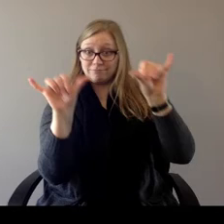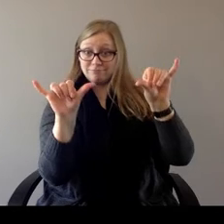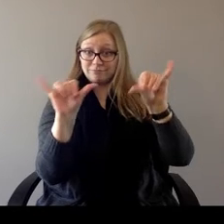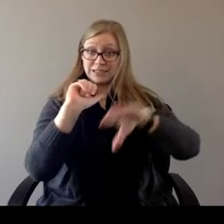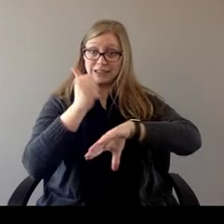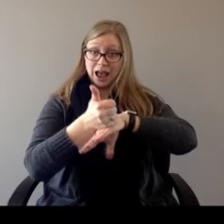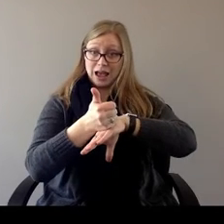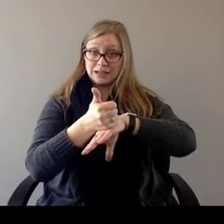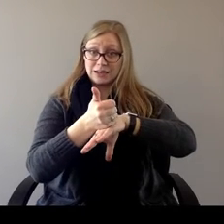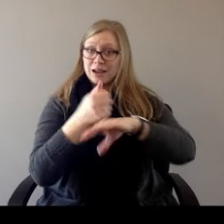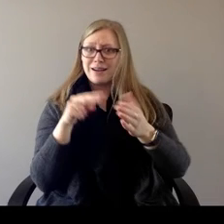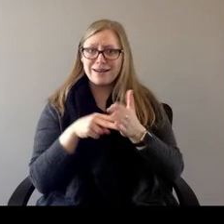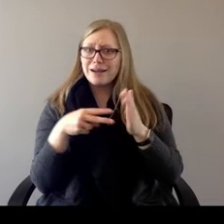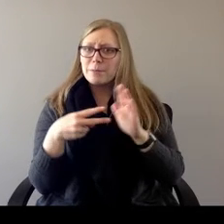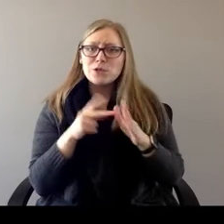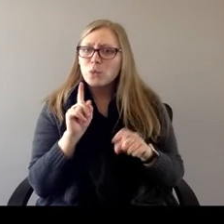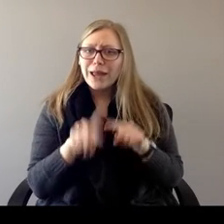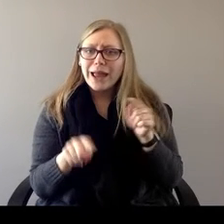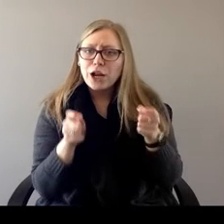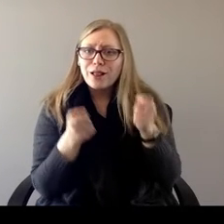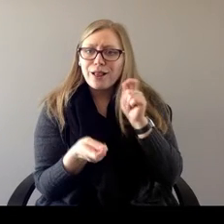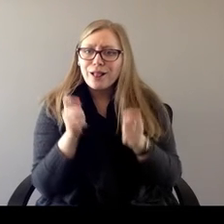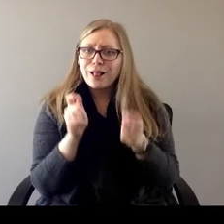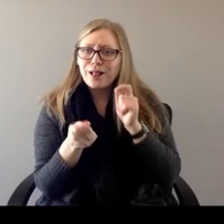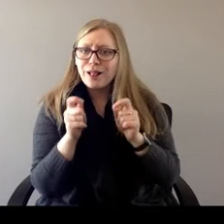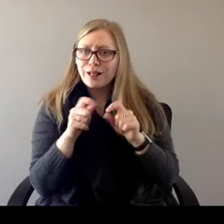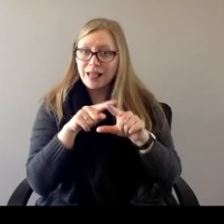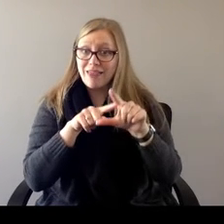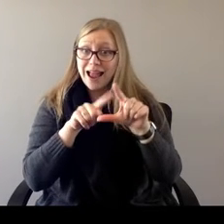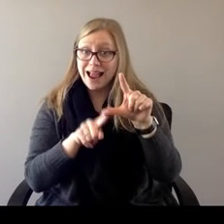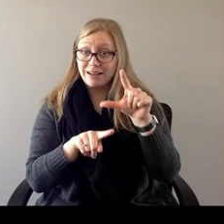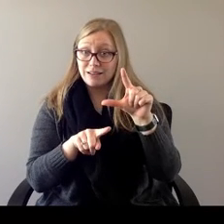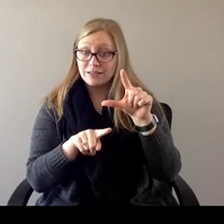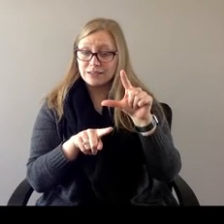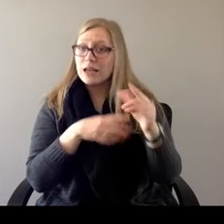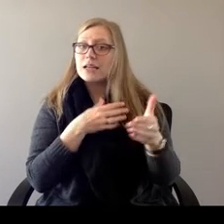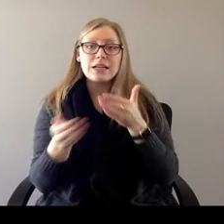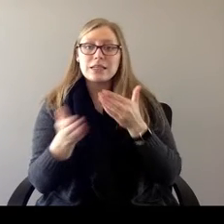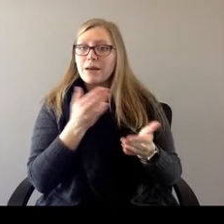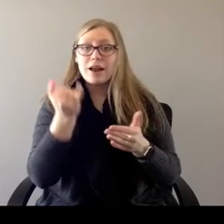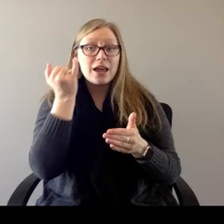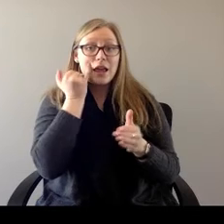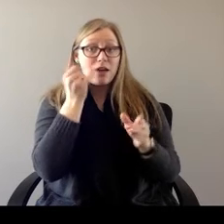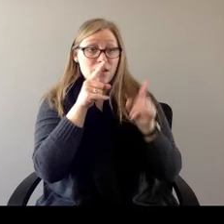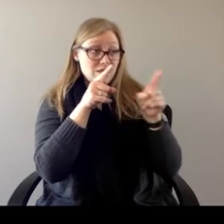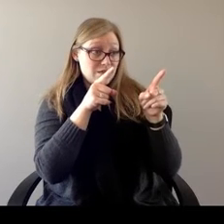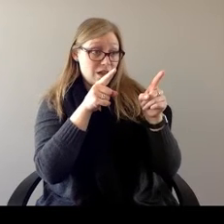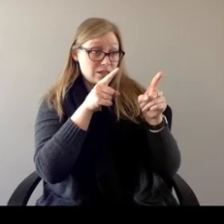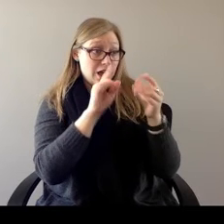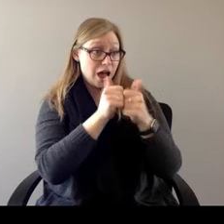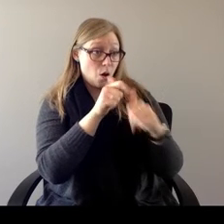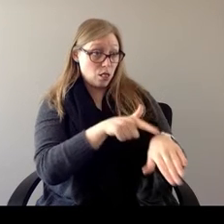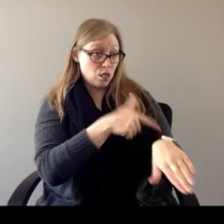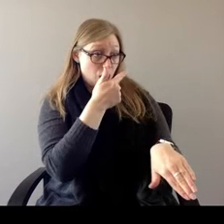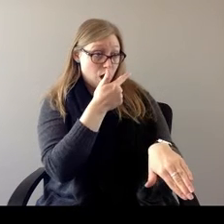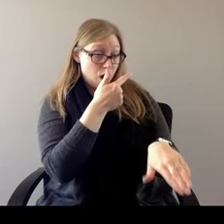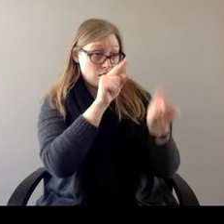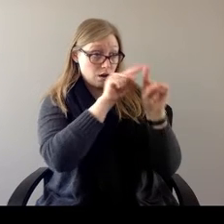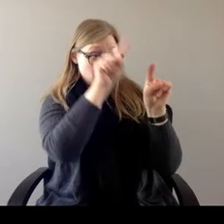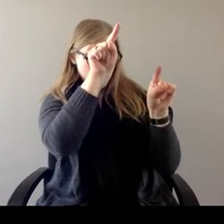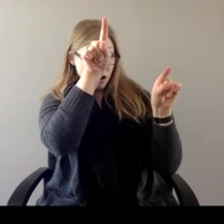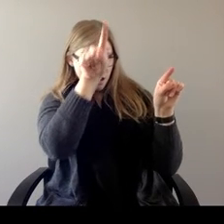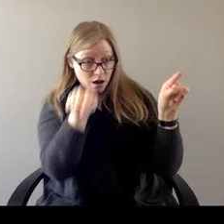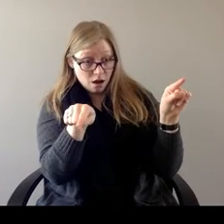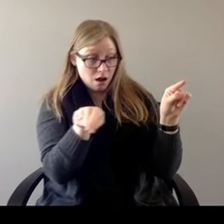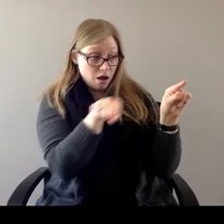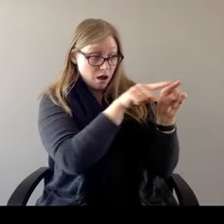how you put them together, you're going to get that same triangle. It might be turned in the, look slightly different because of its orientation, but